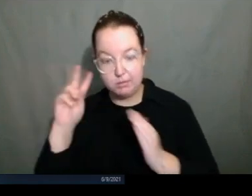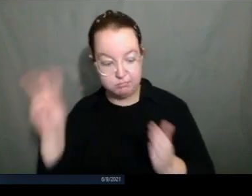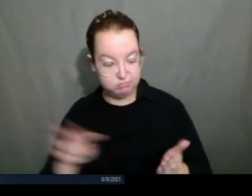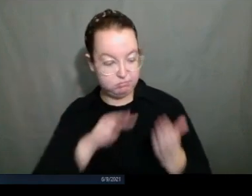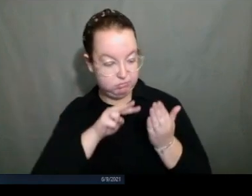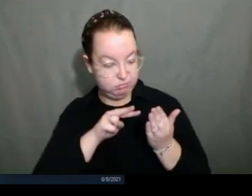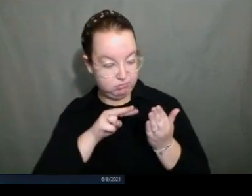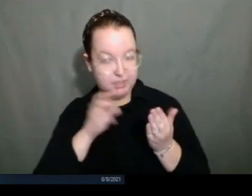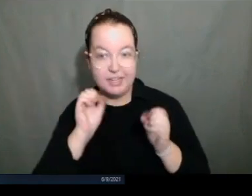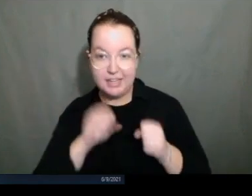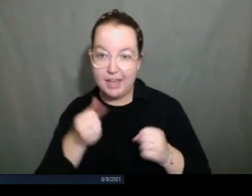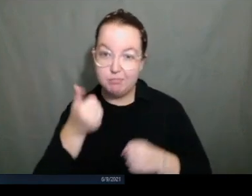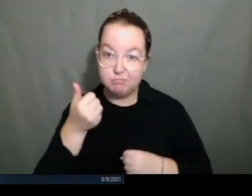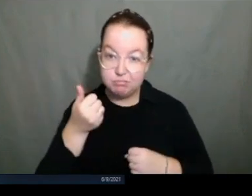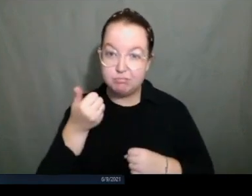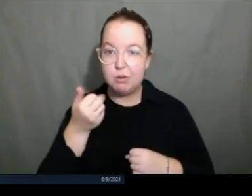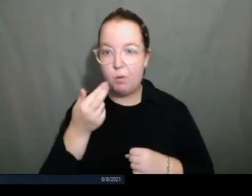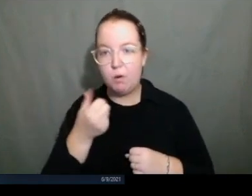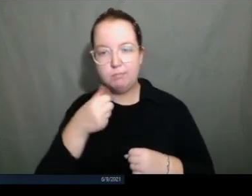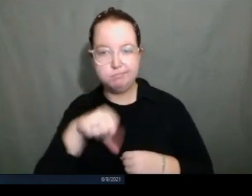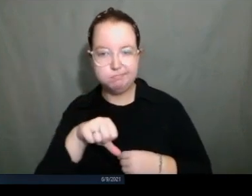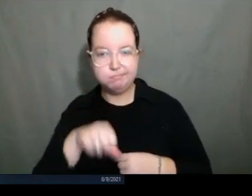been submitted.